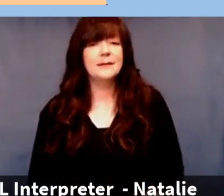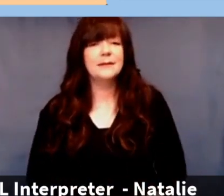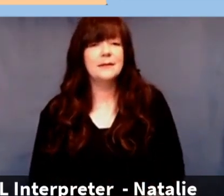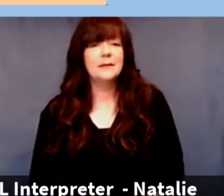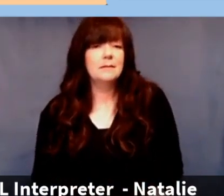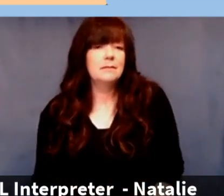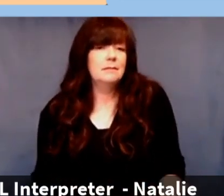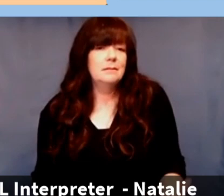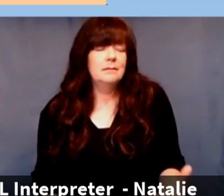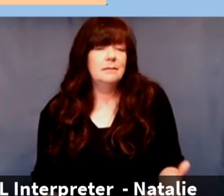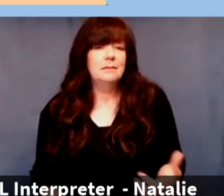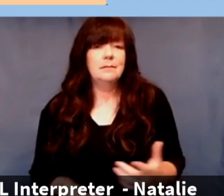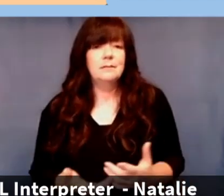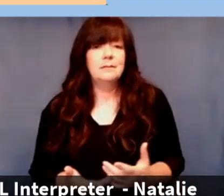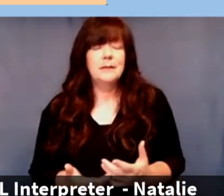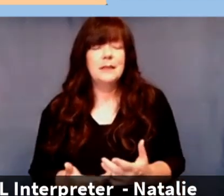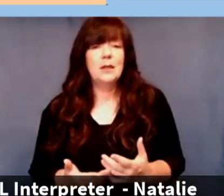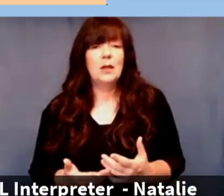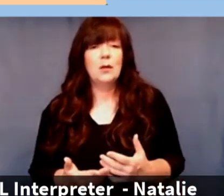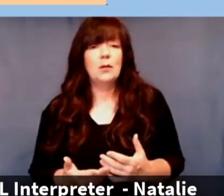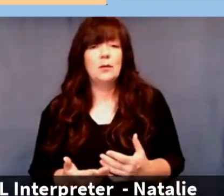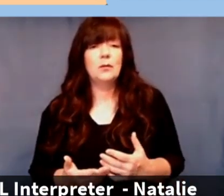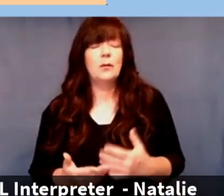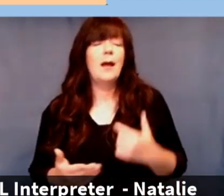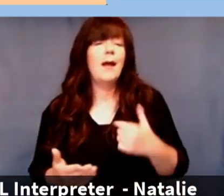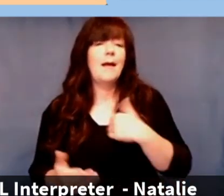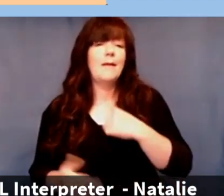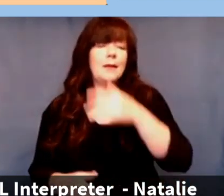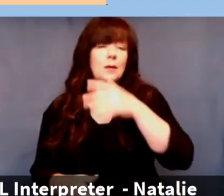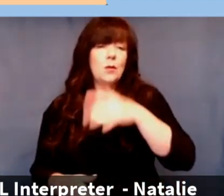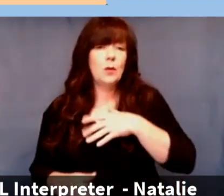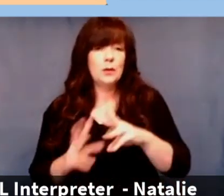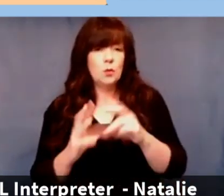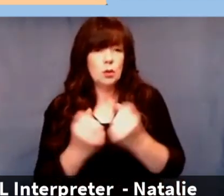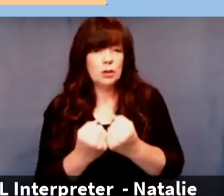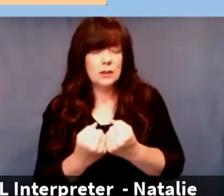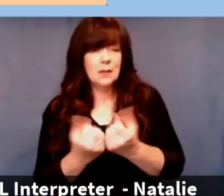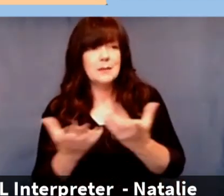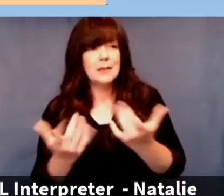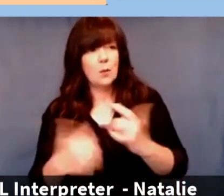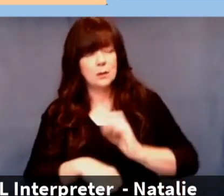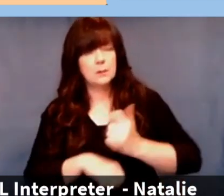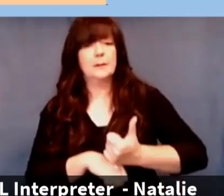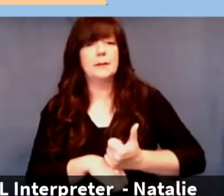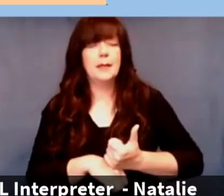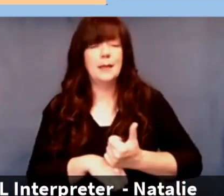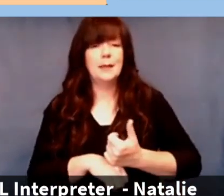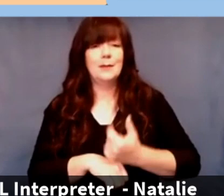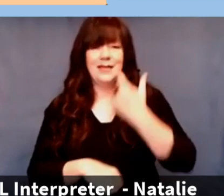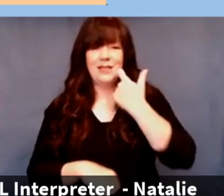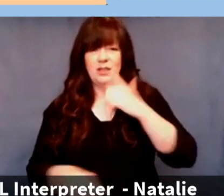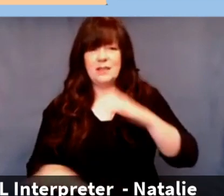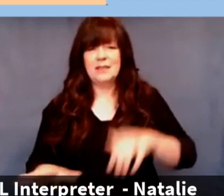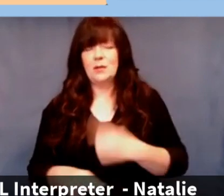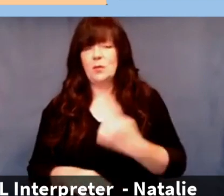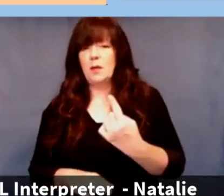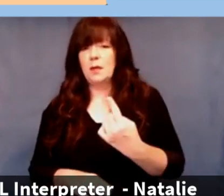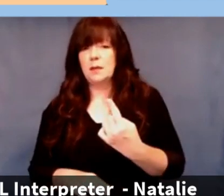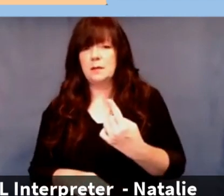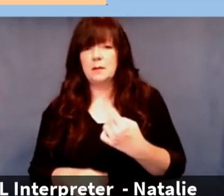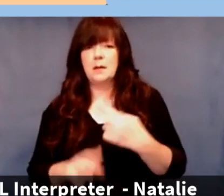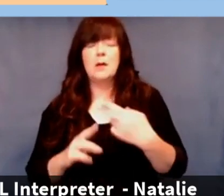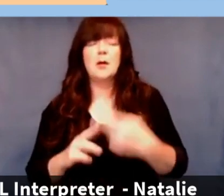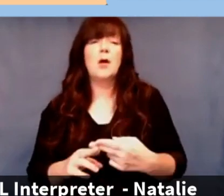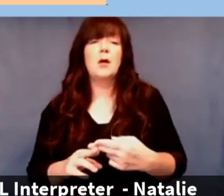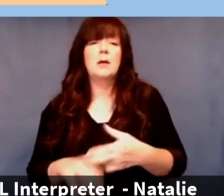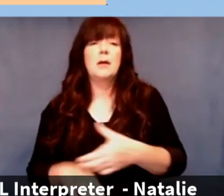you doing these workshops with like women workshops that I want to do, and that I just did one that's the power of